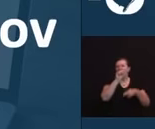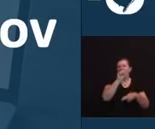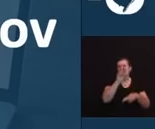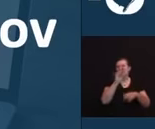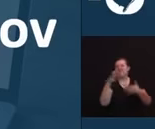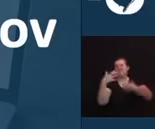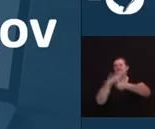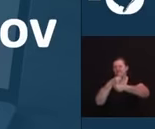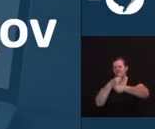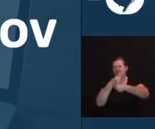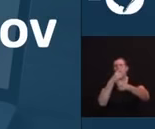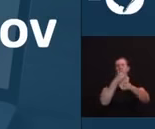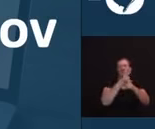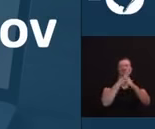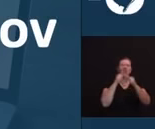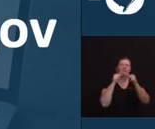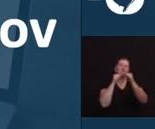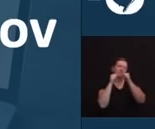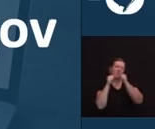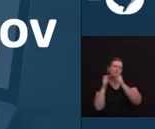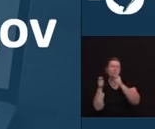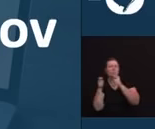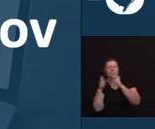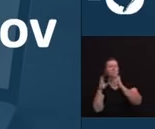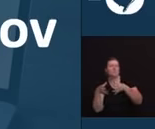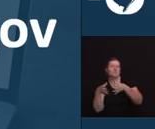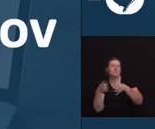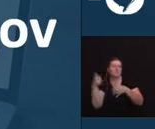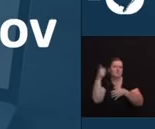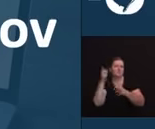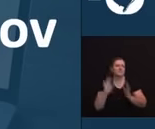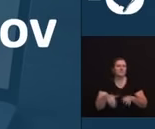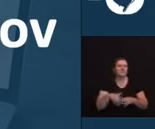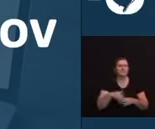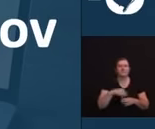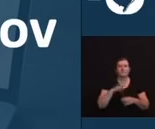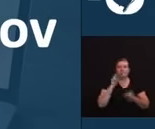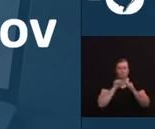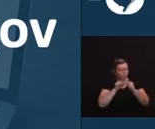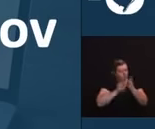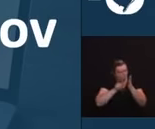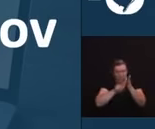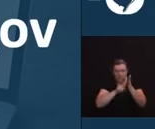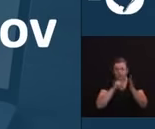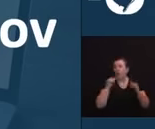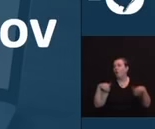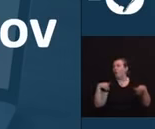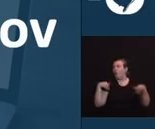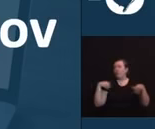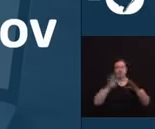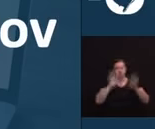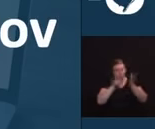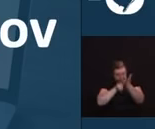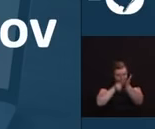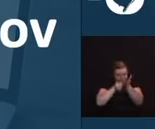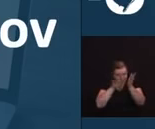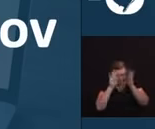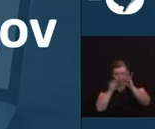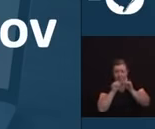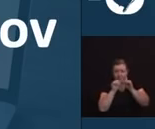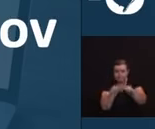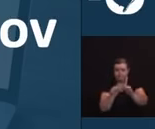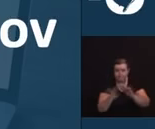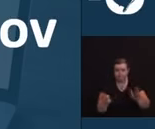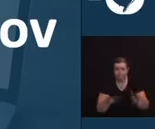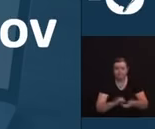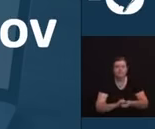first wave, if you will, of a sustained effort. I know I speak for all of us up here when I say it does